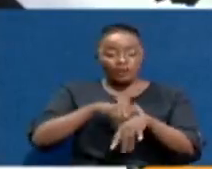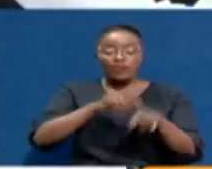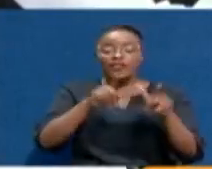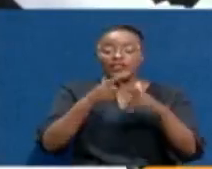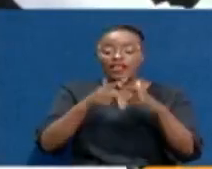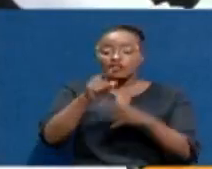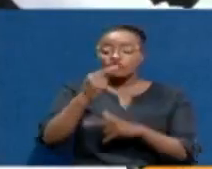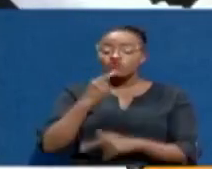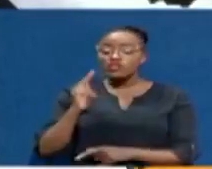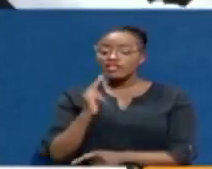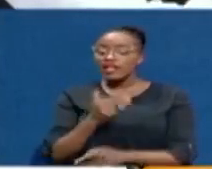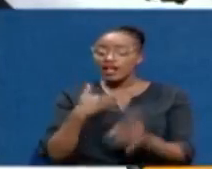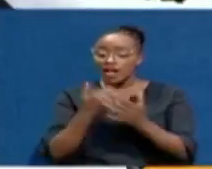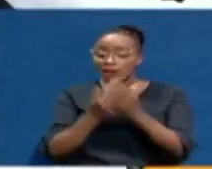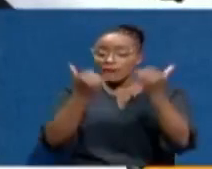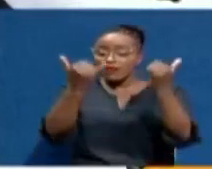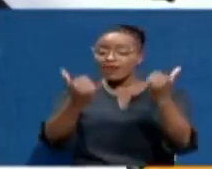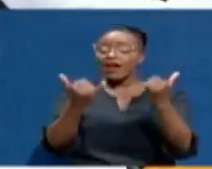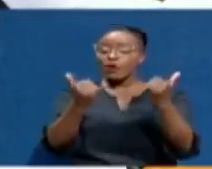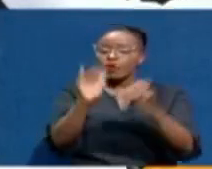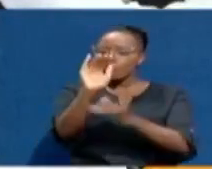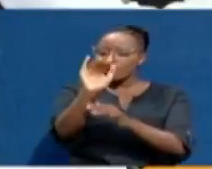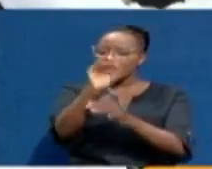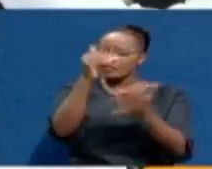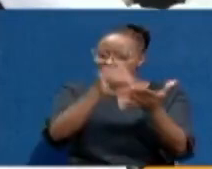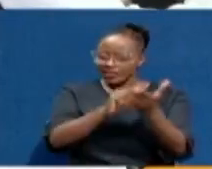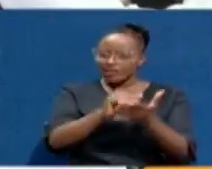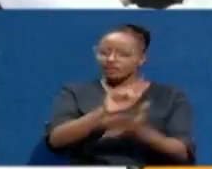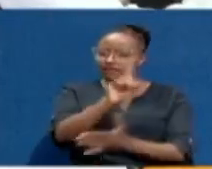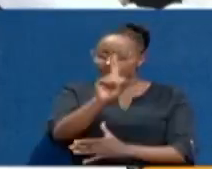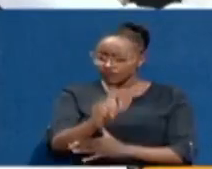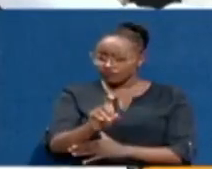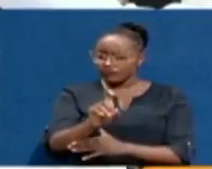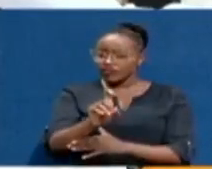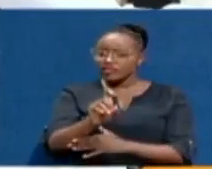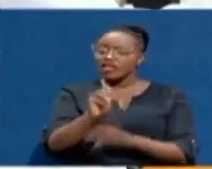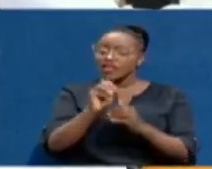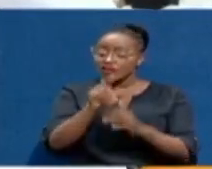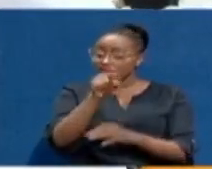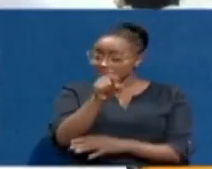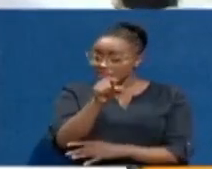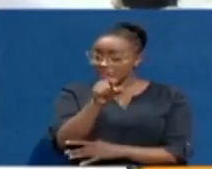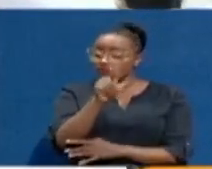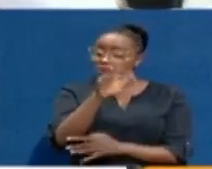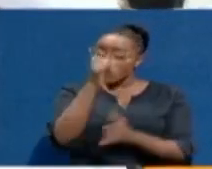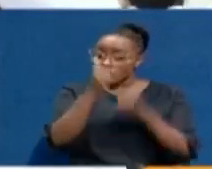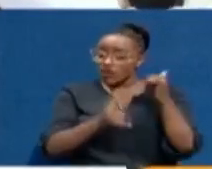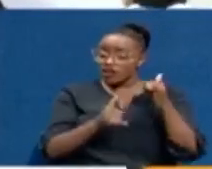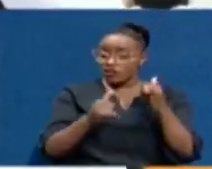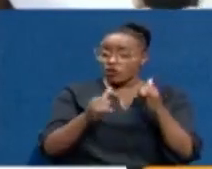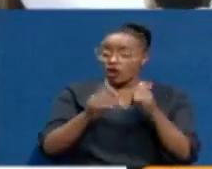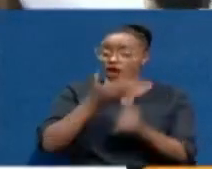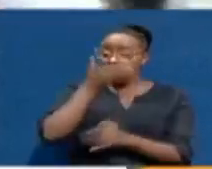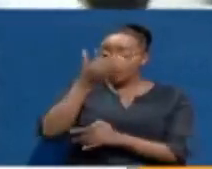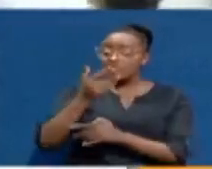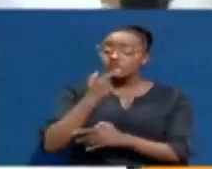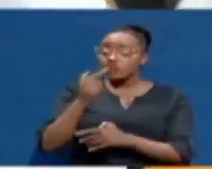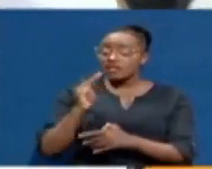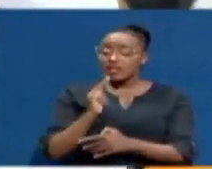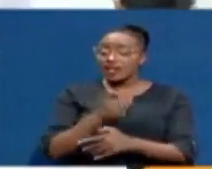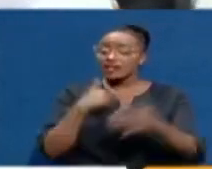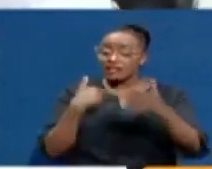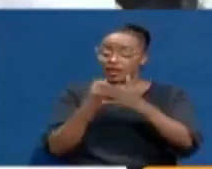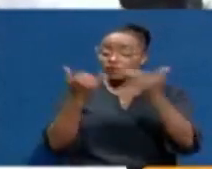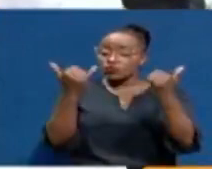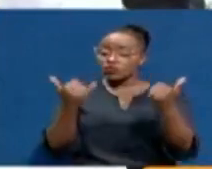still telling us still now, I want to ask you this again. And is that your final word? You're telling us still now